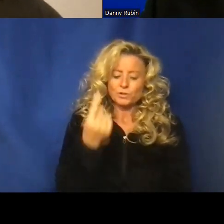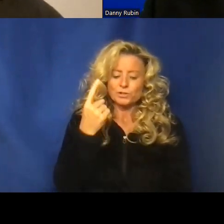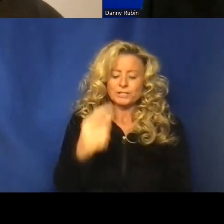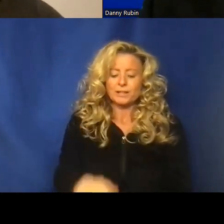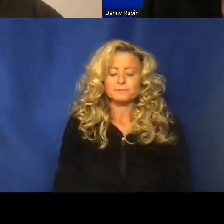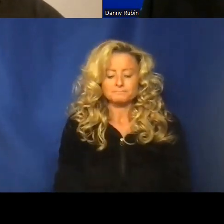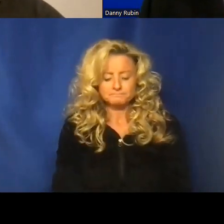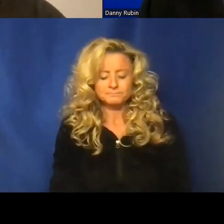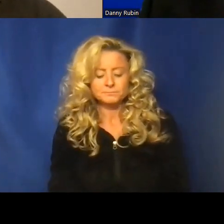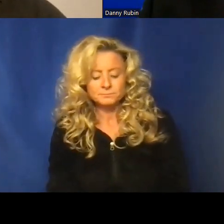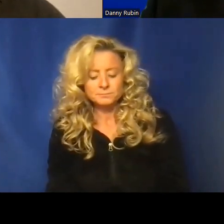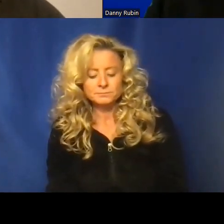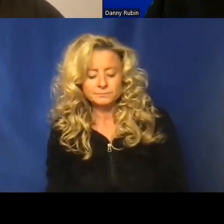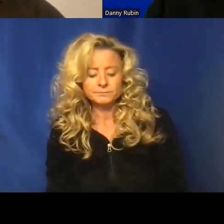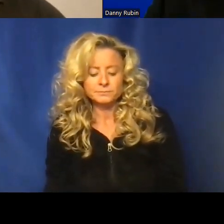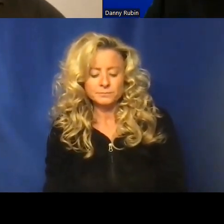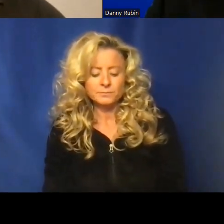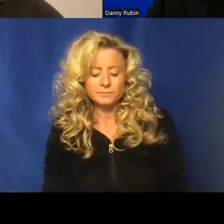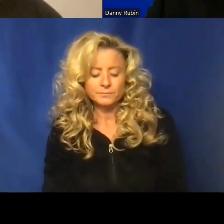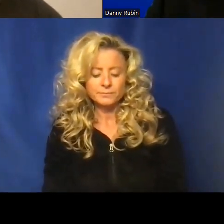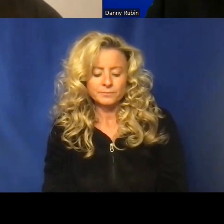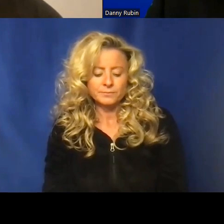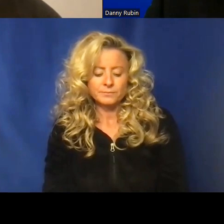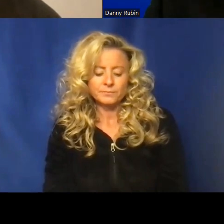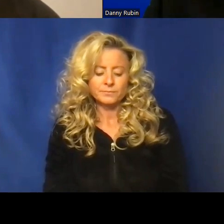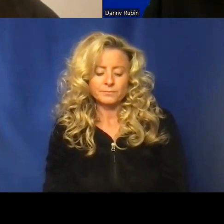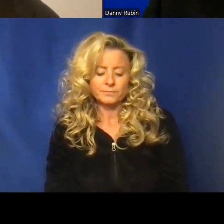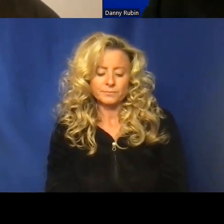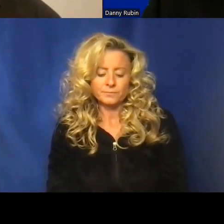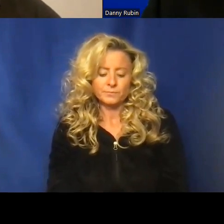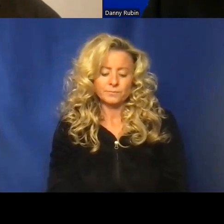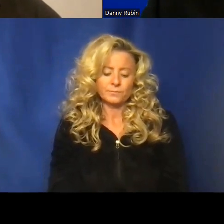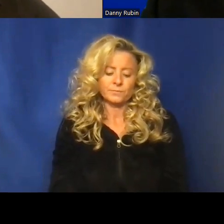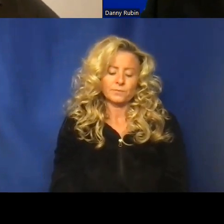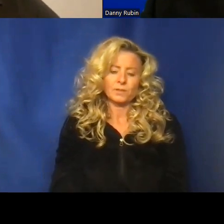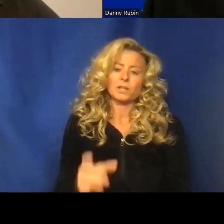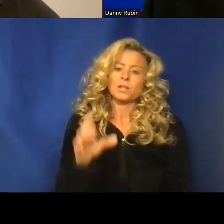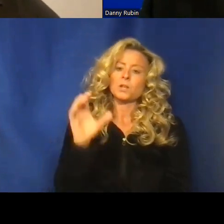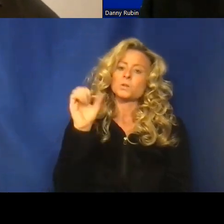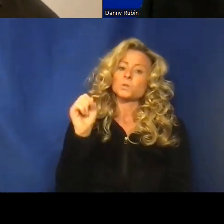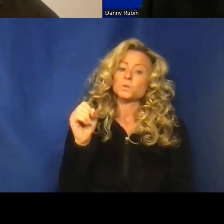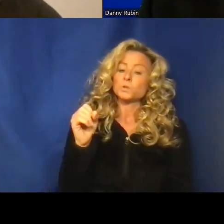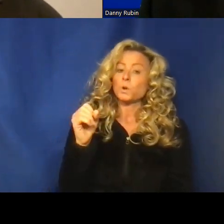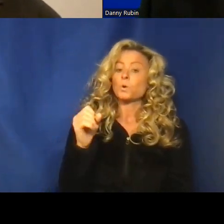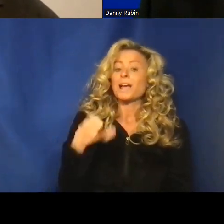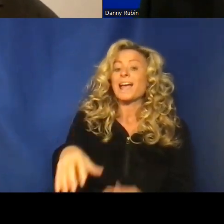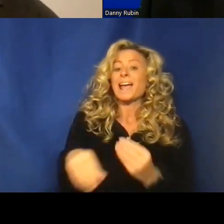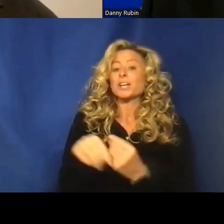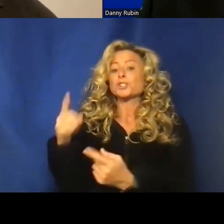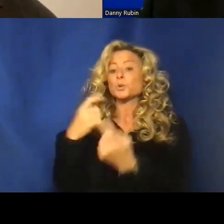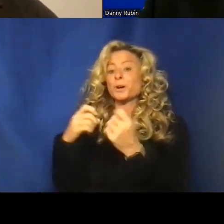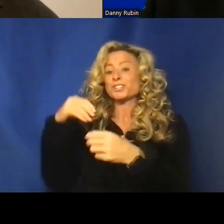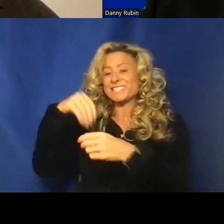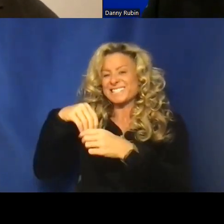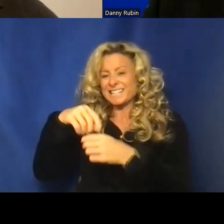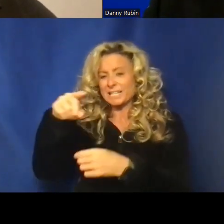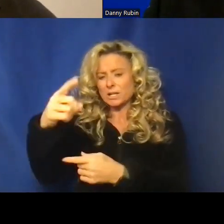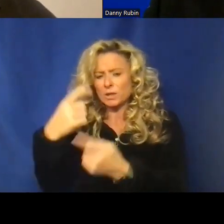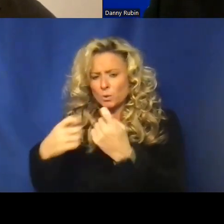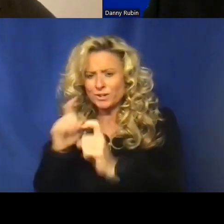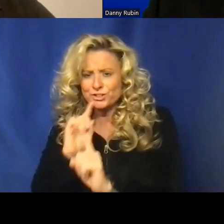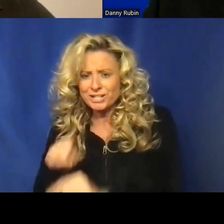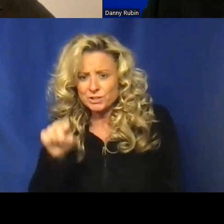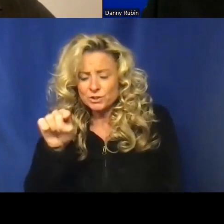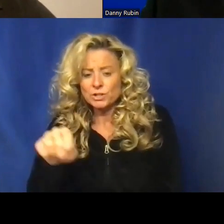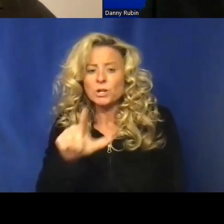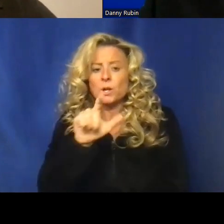So I'll get to me later. Let's get to our attendees. First of all, please try to put your questions in the Q&A. A question